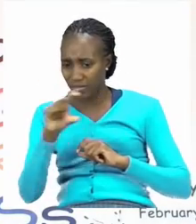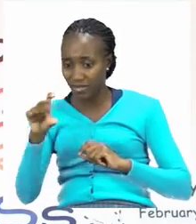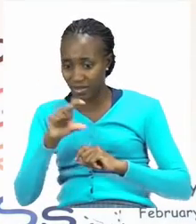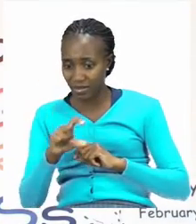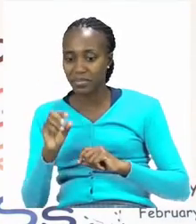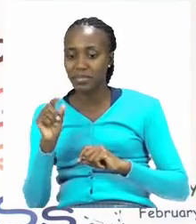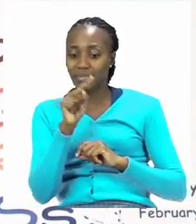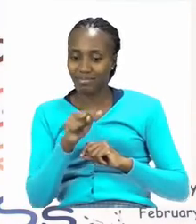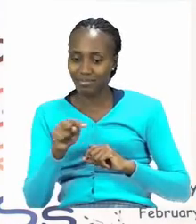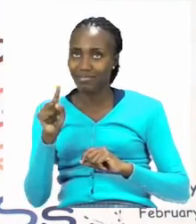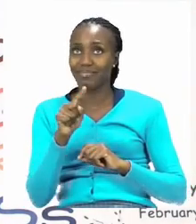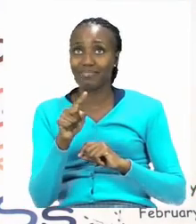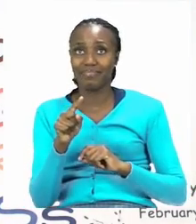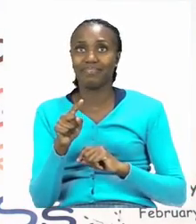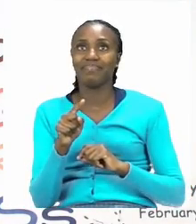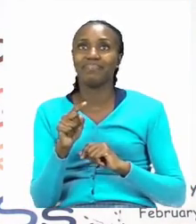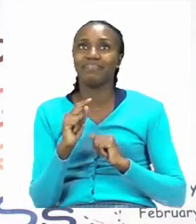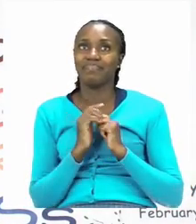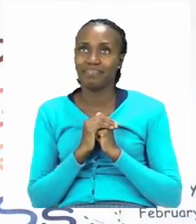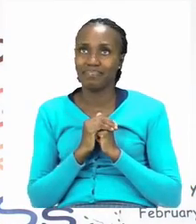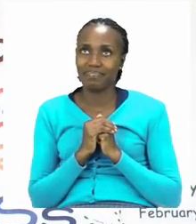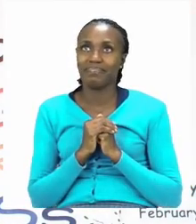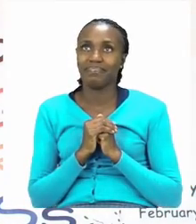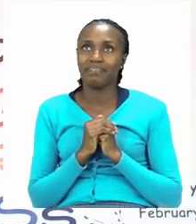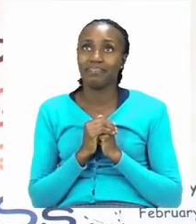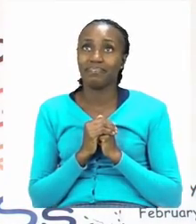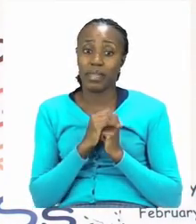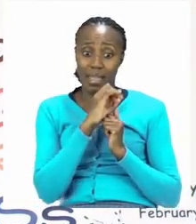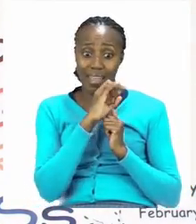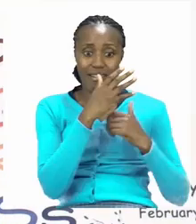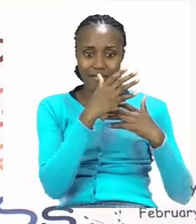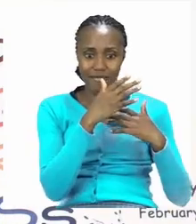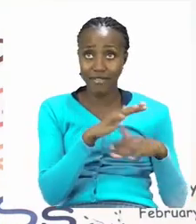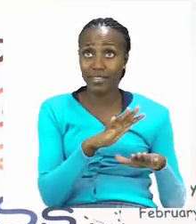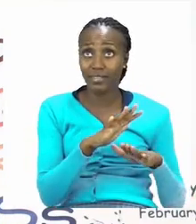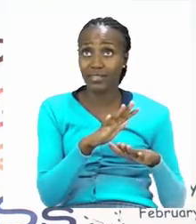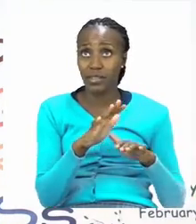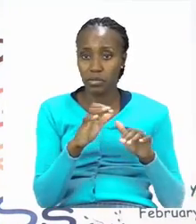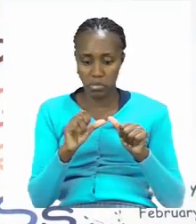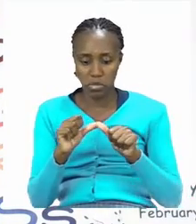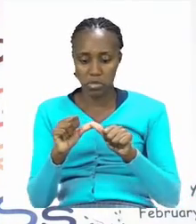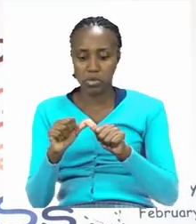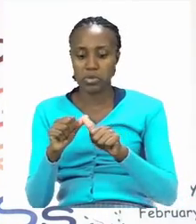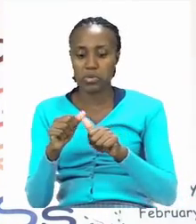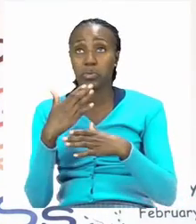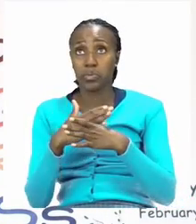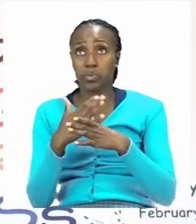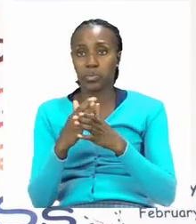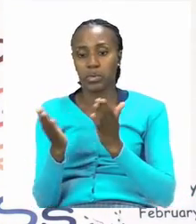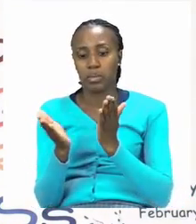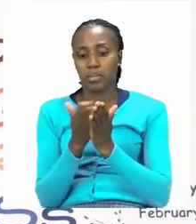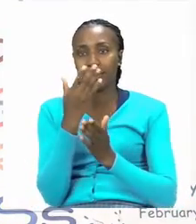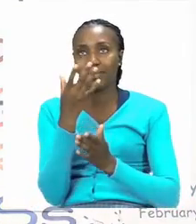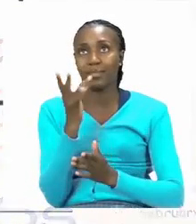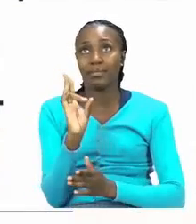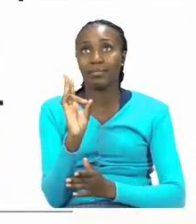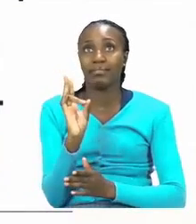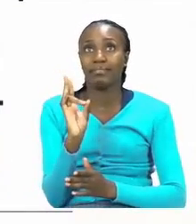when you're done with that one, you can move on to the next exercise on page 7.